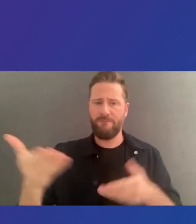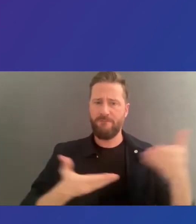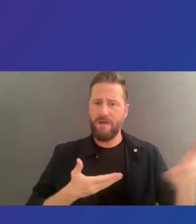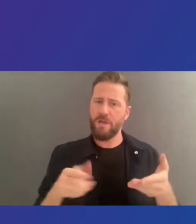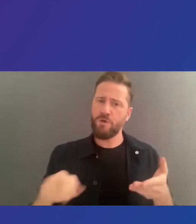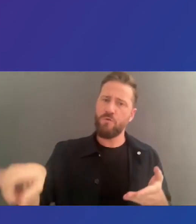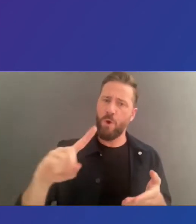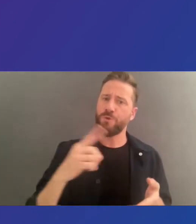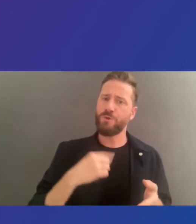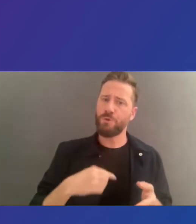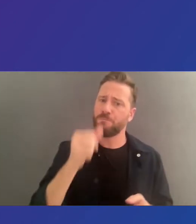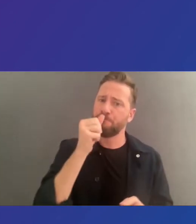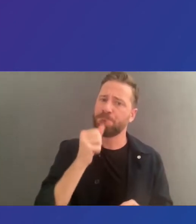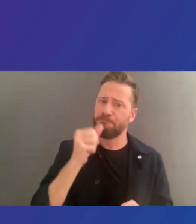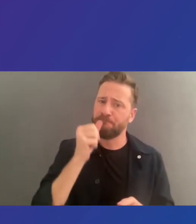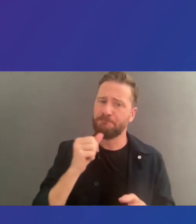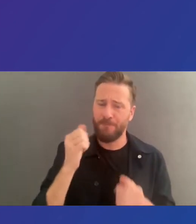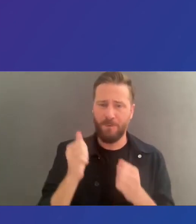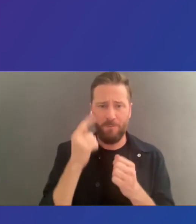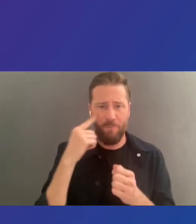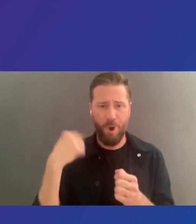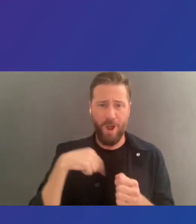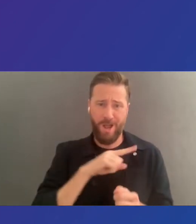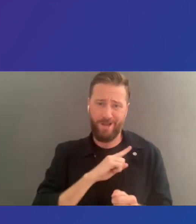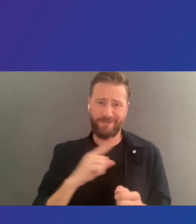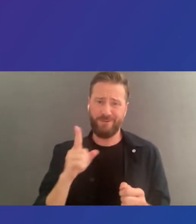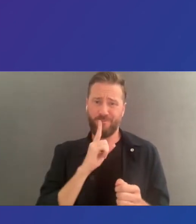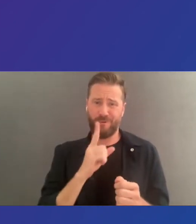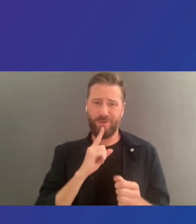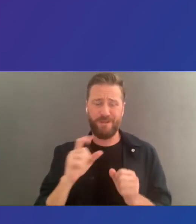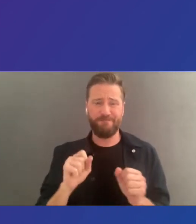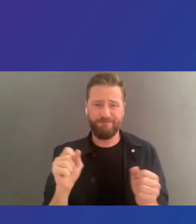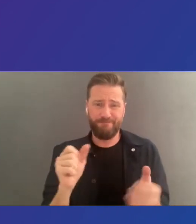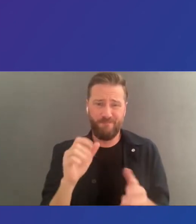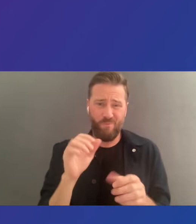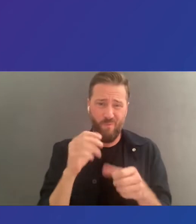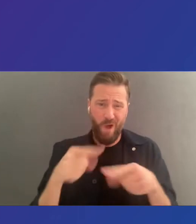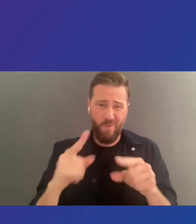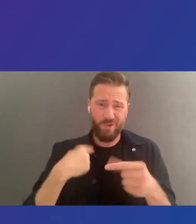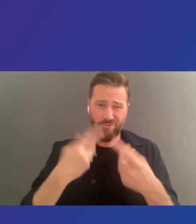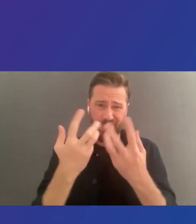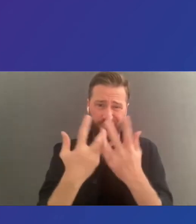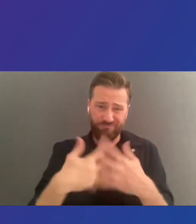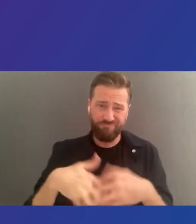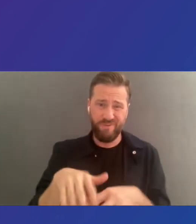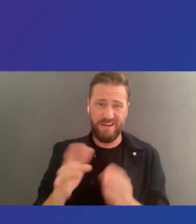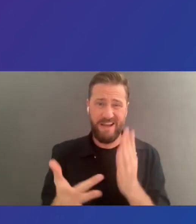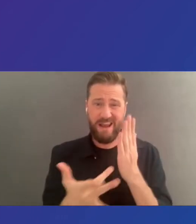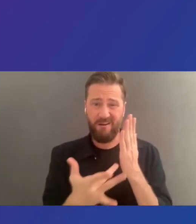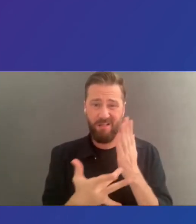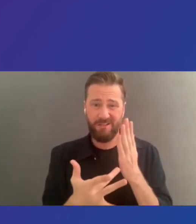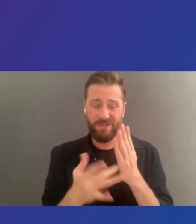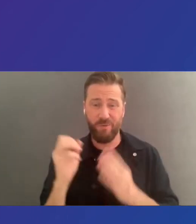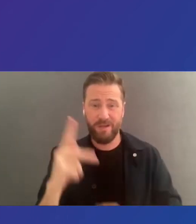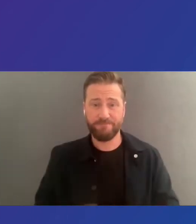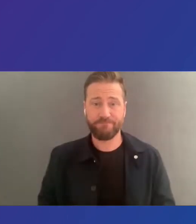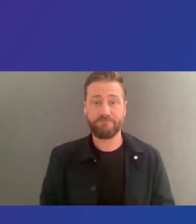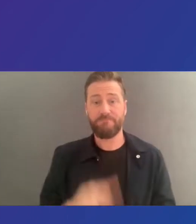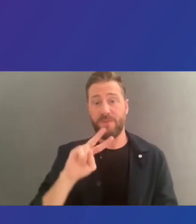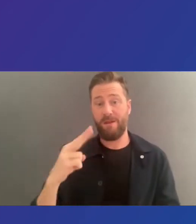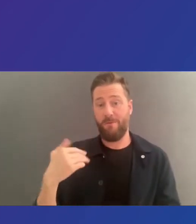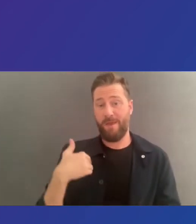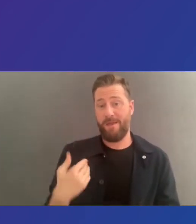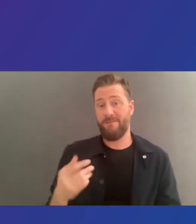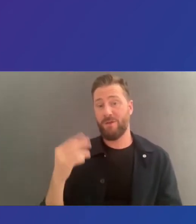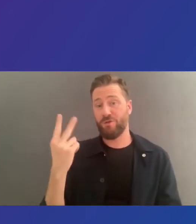each other some patience and grace when we're working with our technology. Second of all, we have ASL interpreters